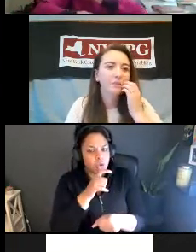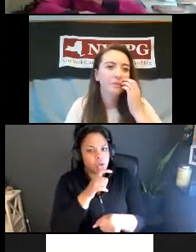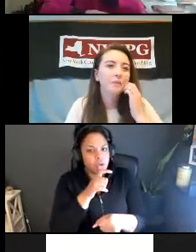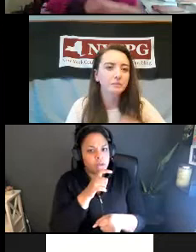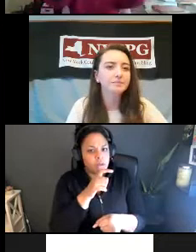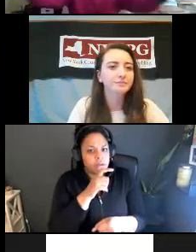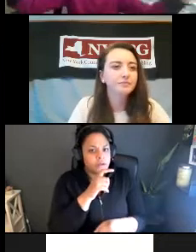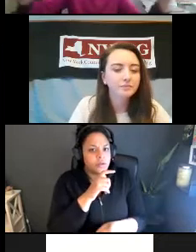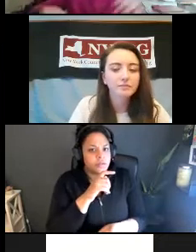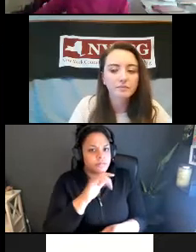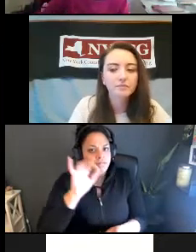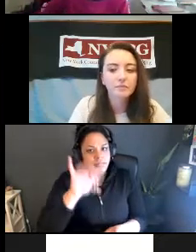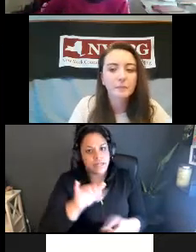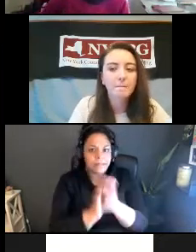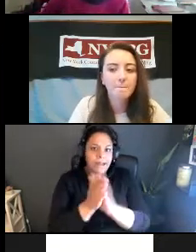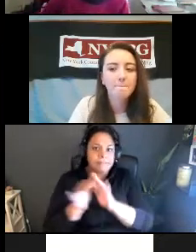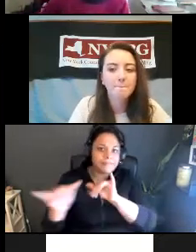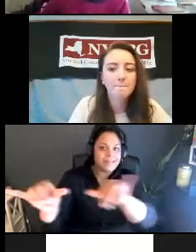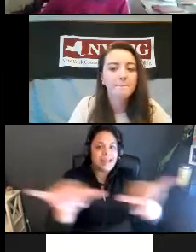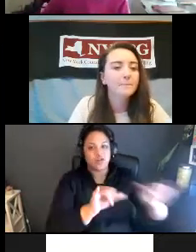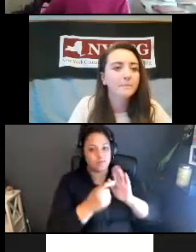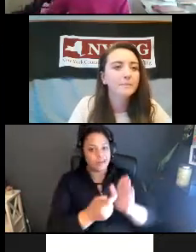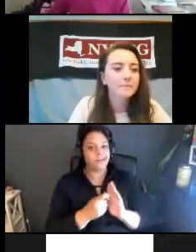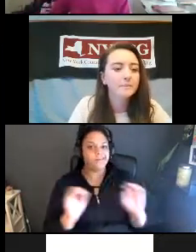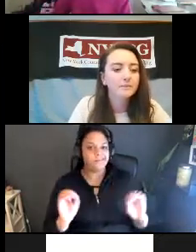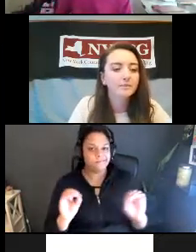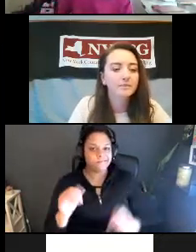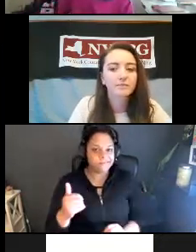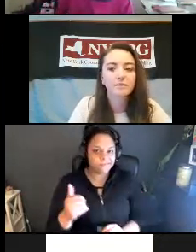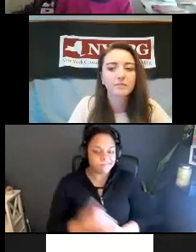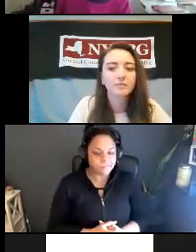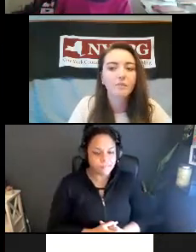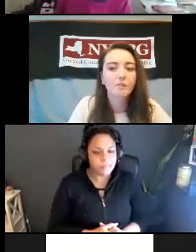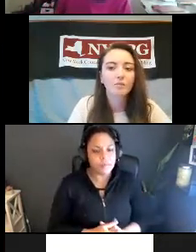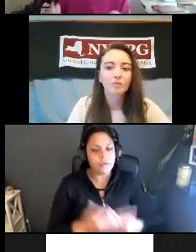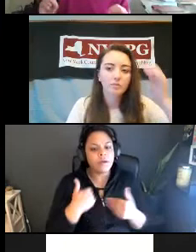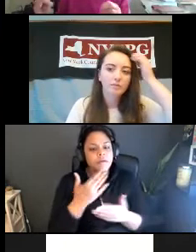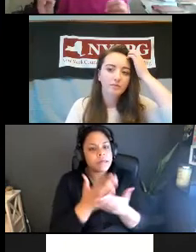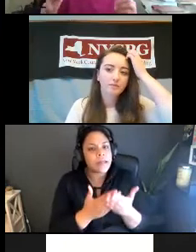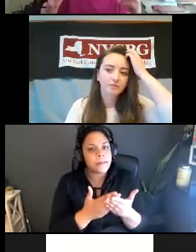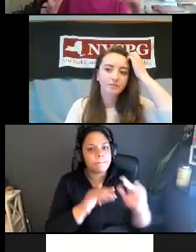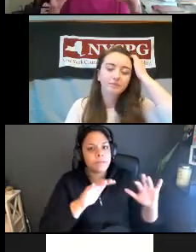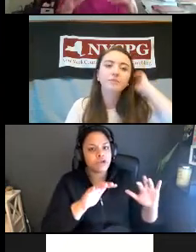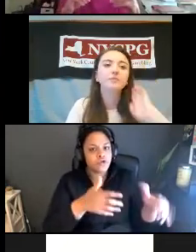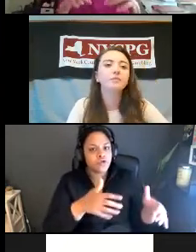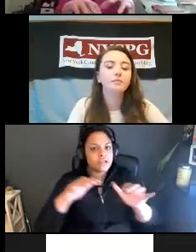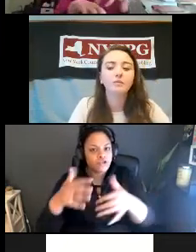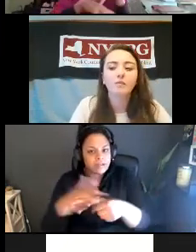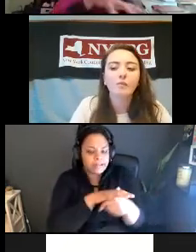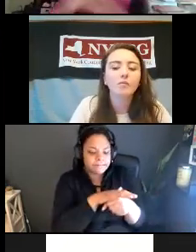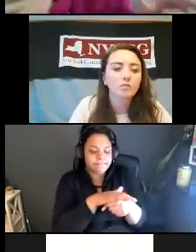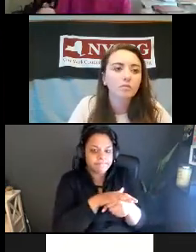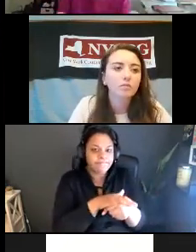know, kind of an across-the-board mandate. There are jurisdictions that have put effort